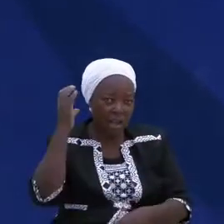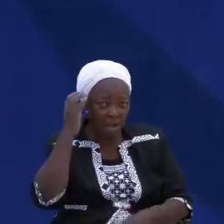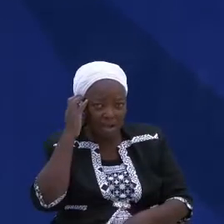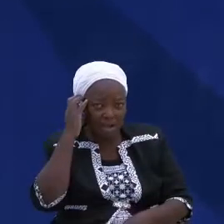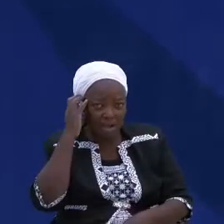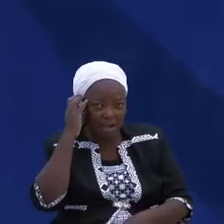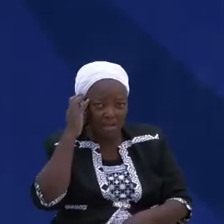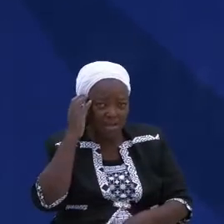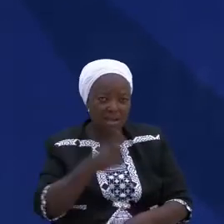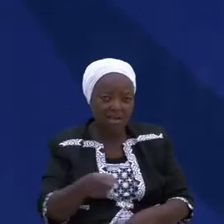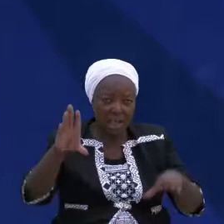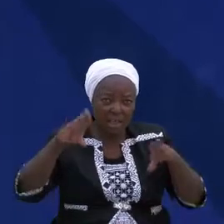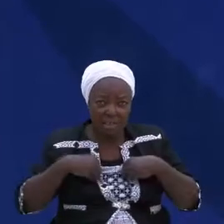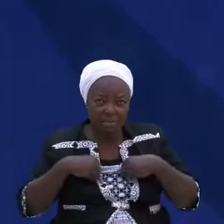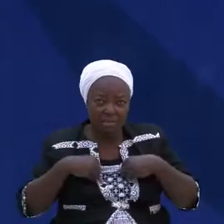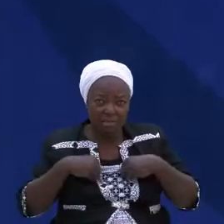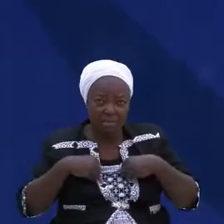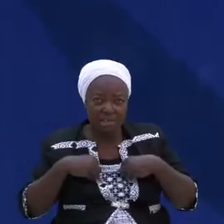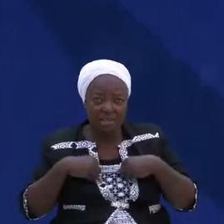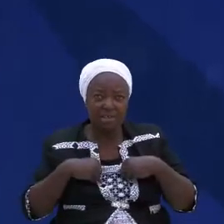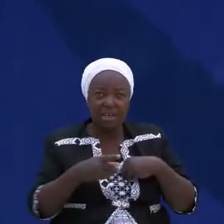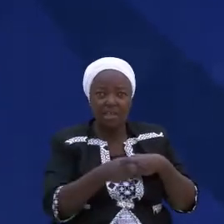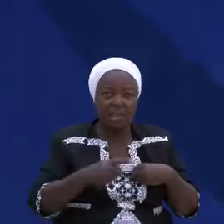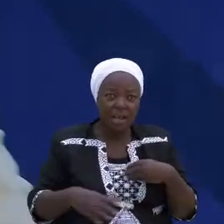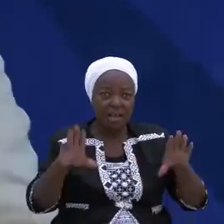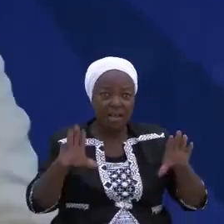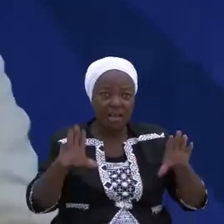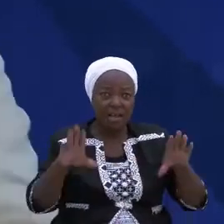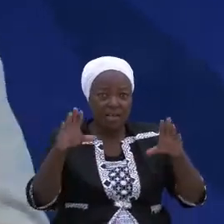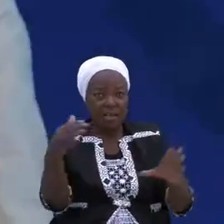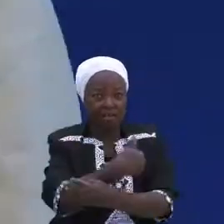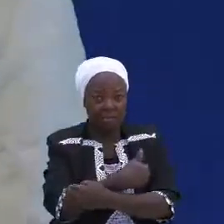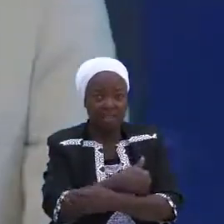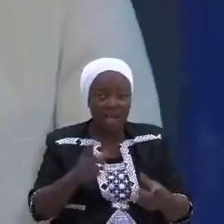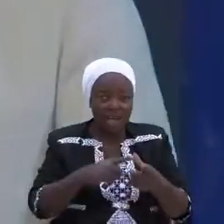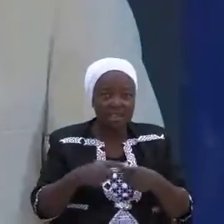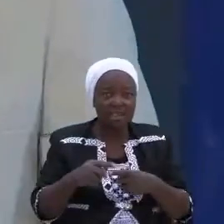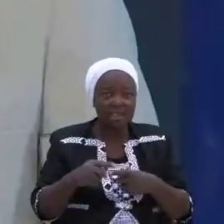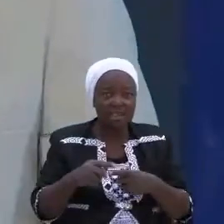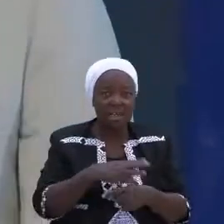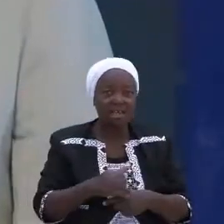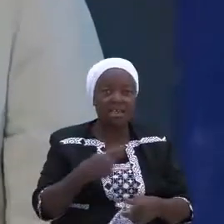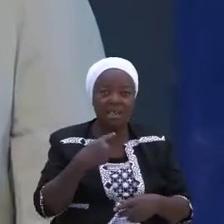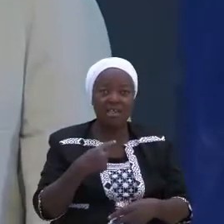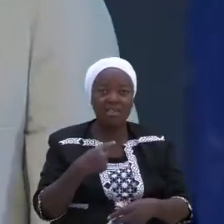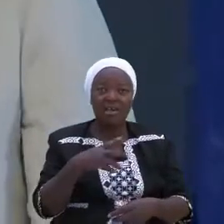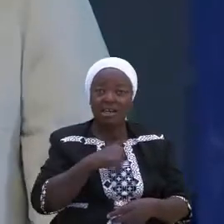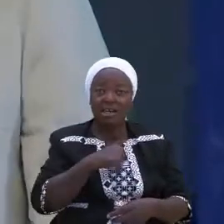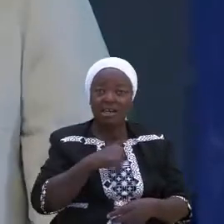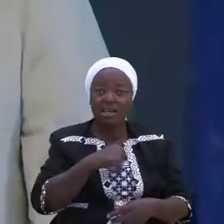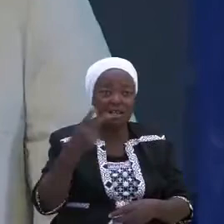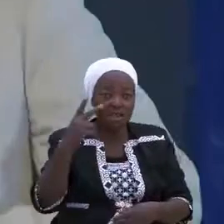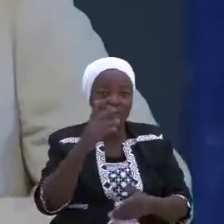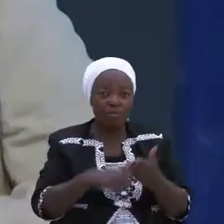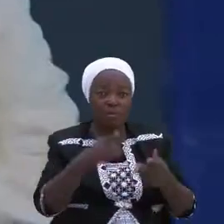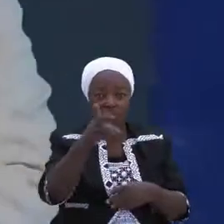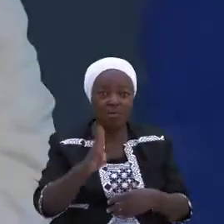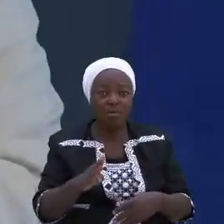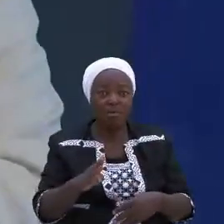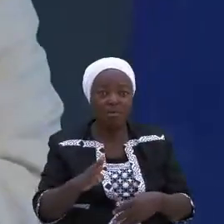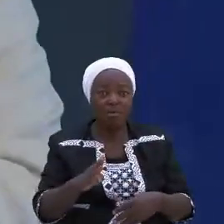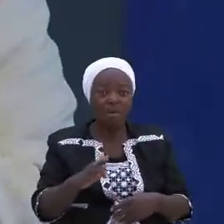accepted the embrace and they said what god has done for all the